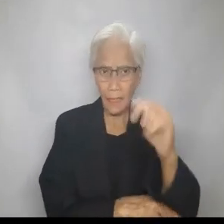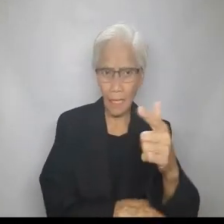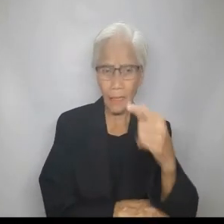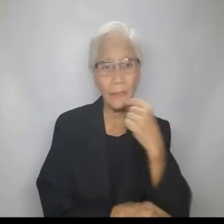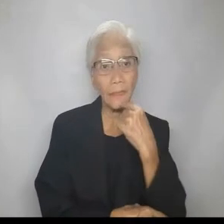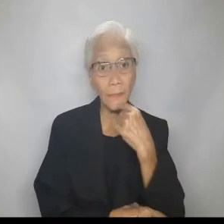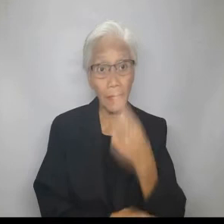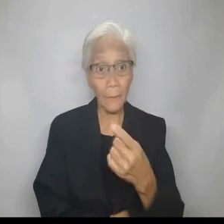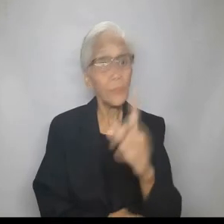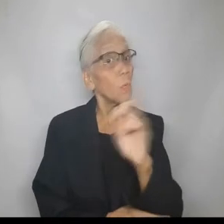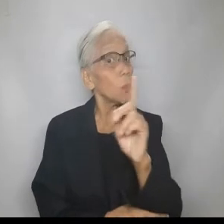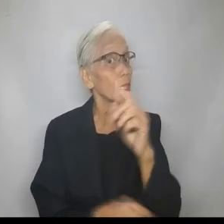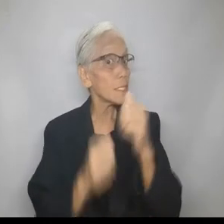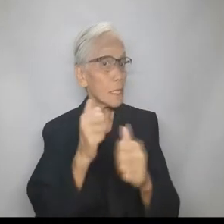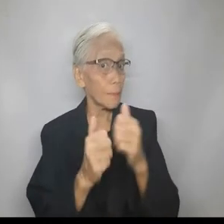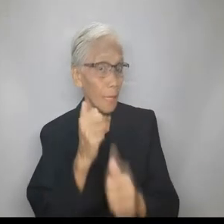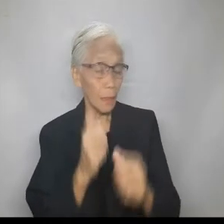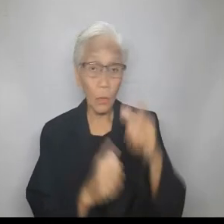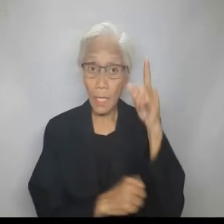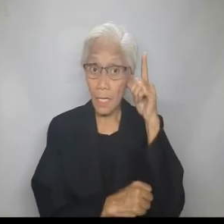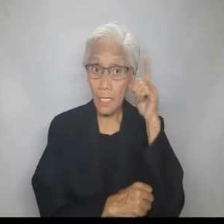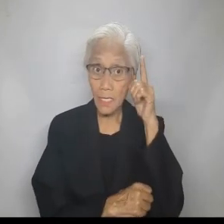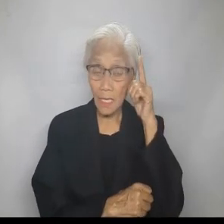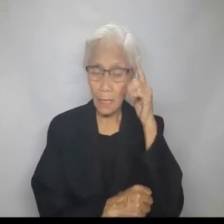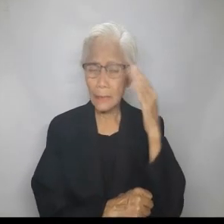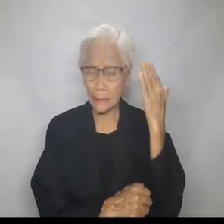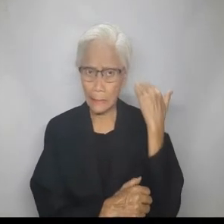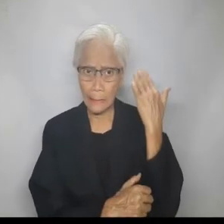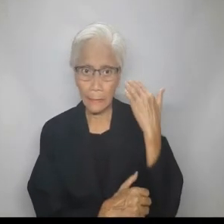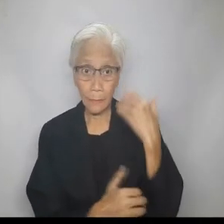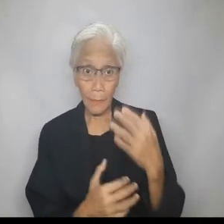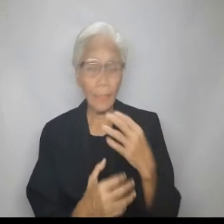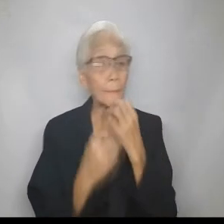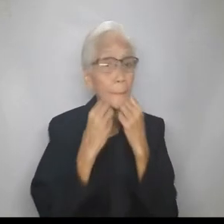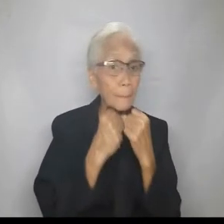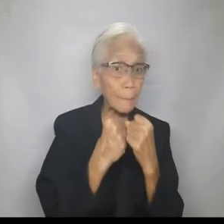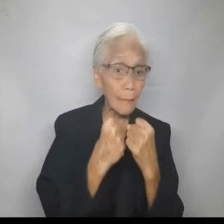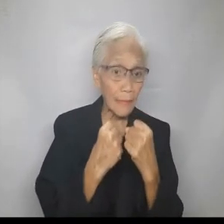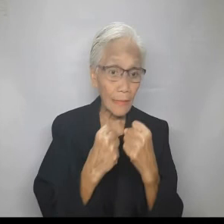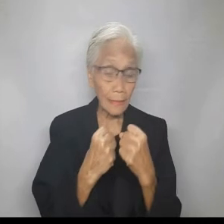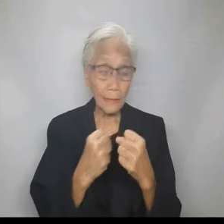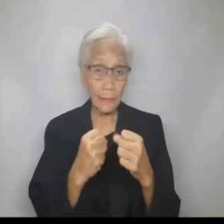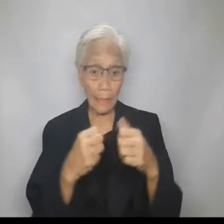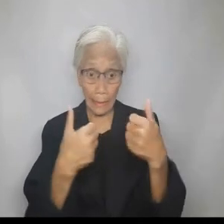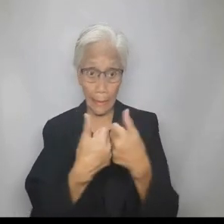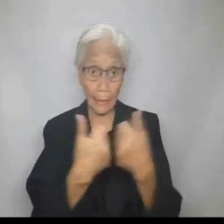ting. He says, "What does it mean to listen? In our fast-paced drive-through